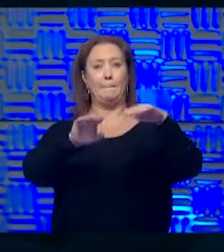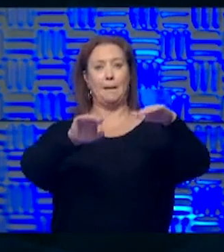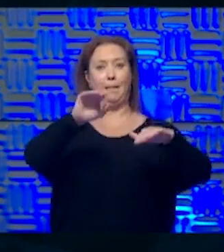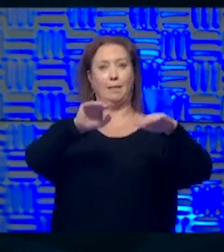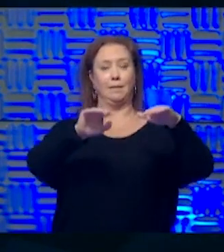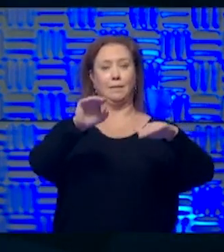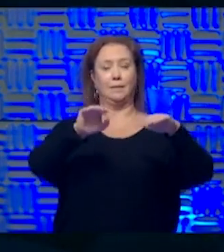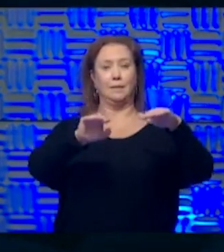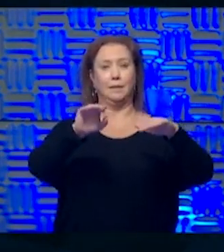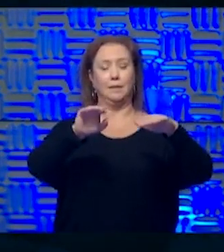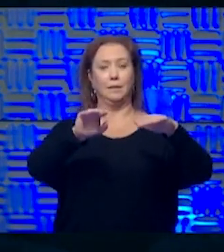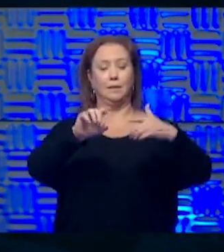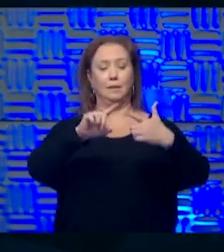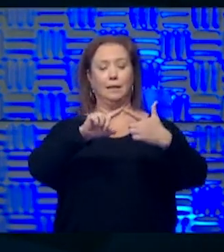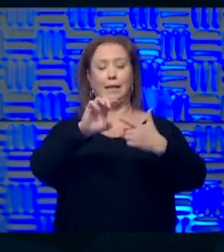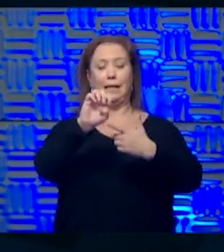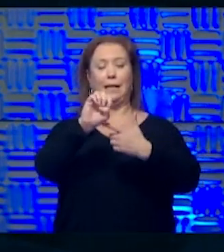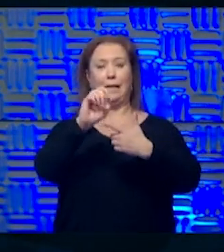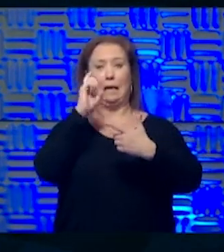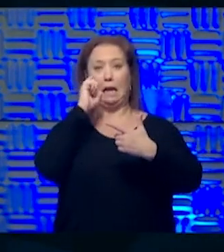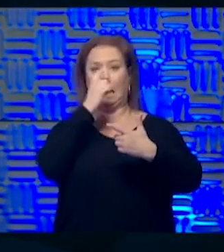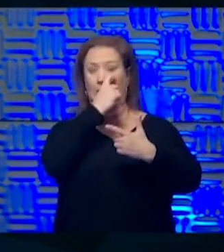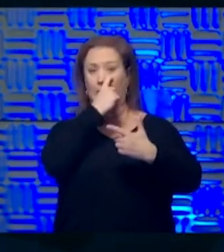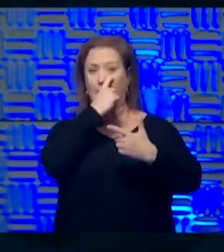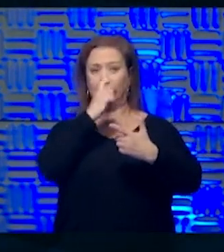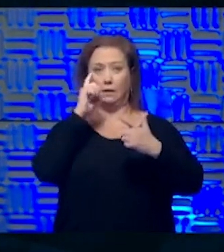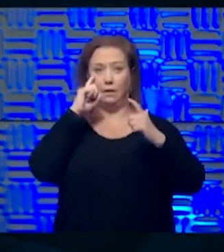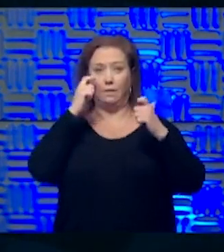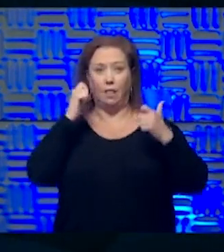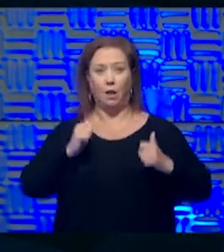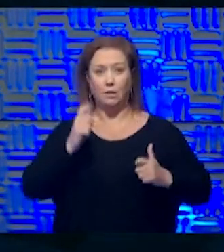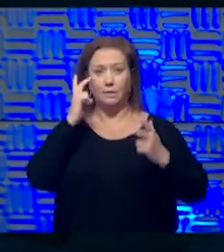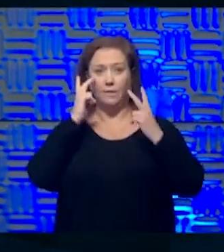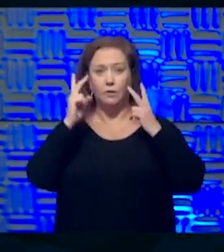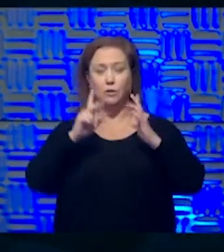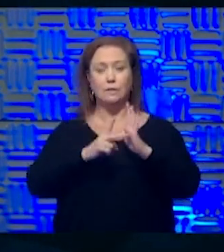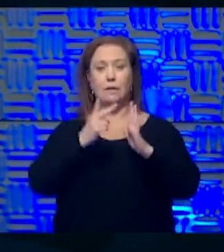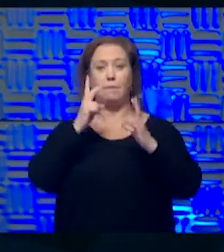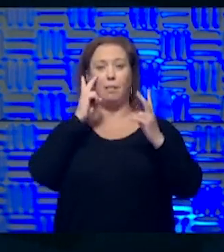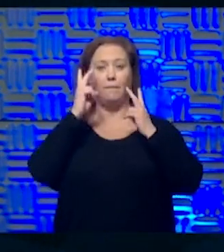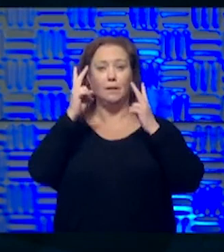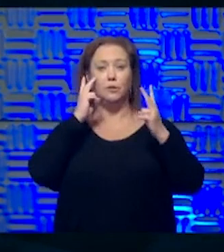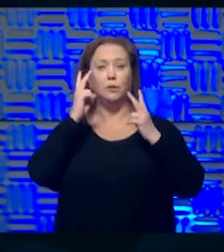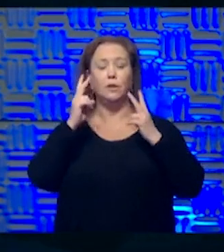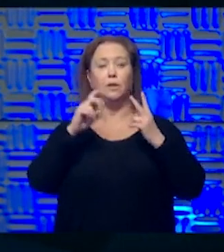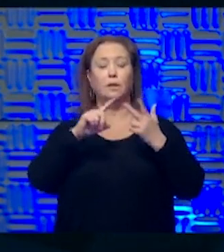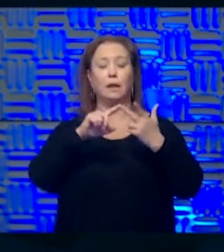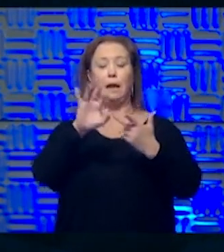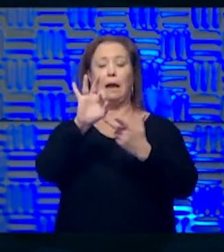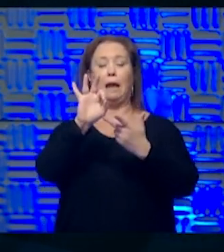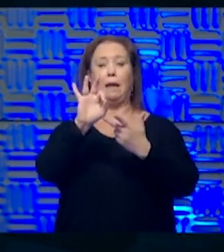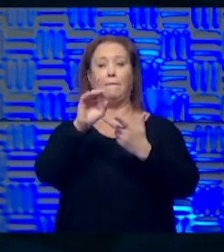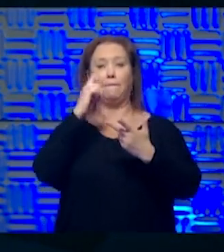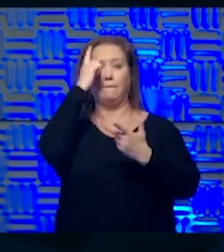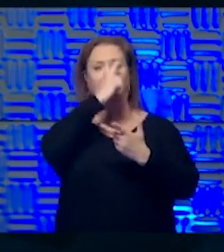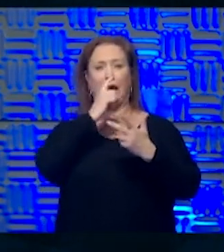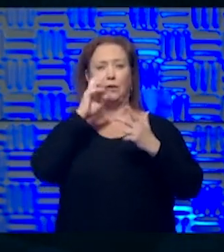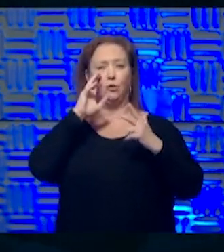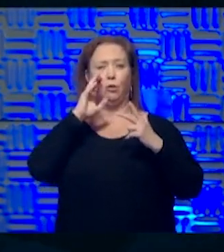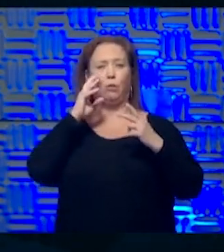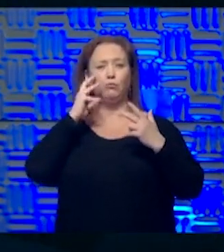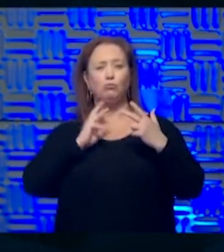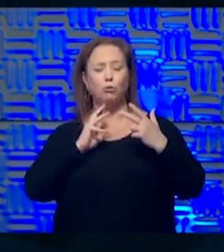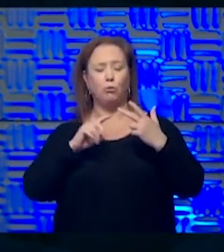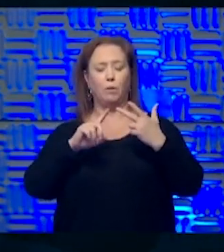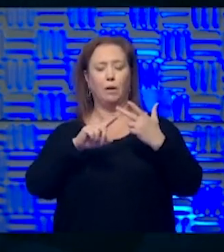balance, E is for eyes, any kind of loss of vision, double vision, F for face, any facial droop, A